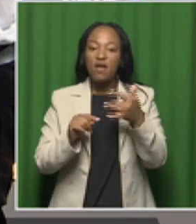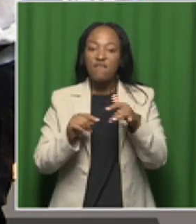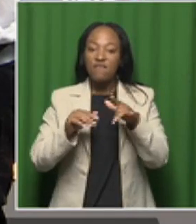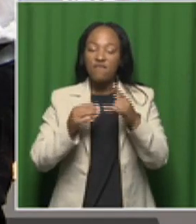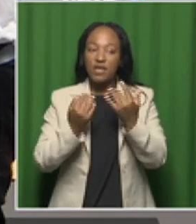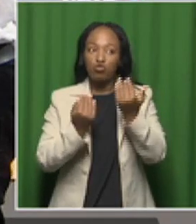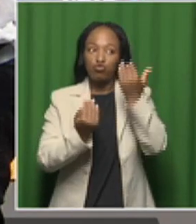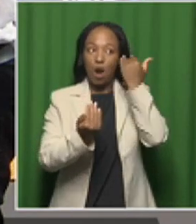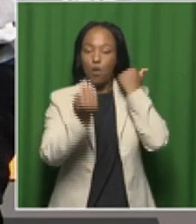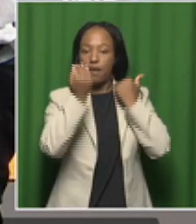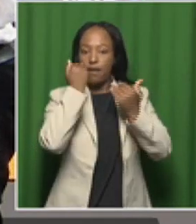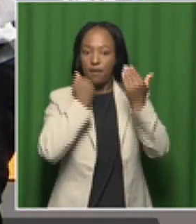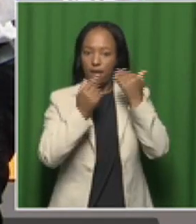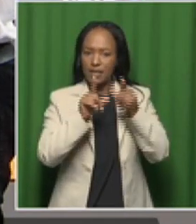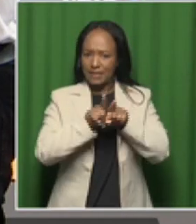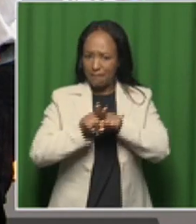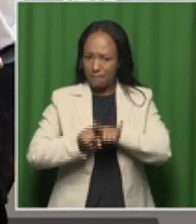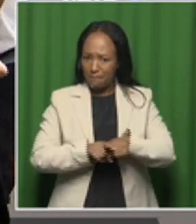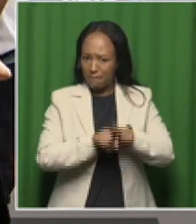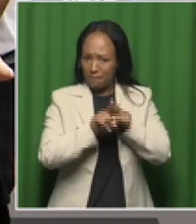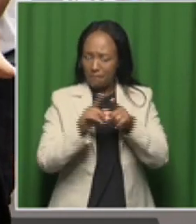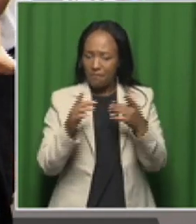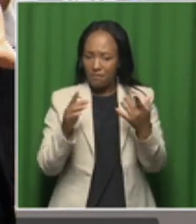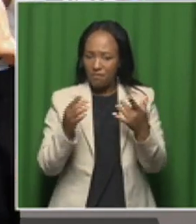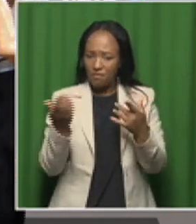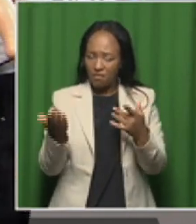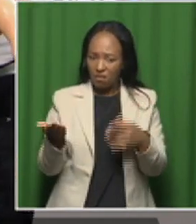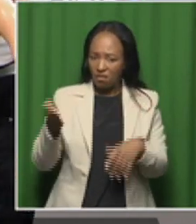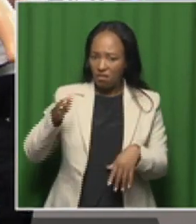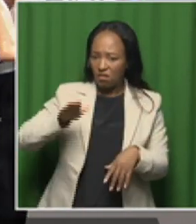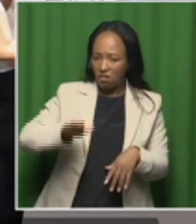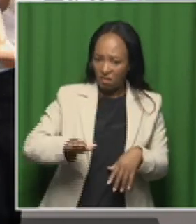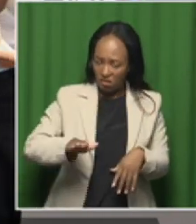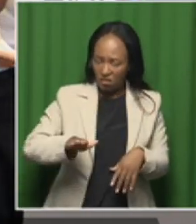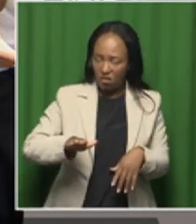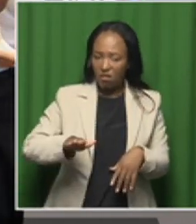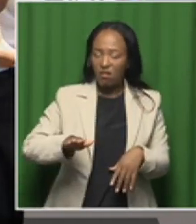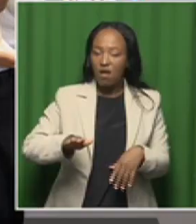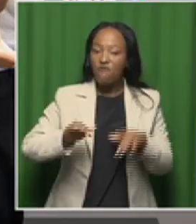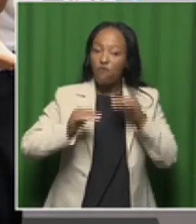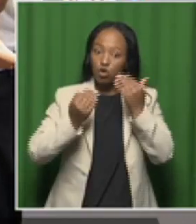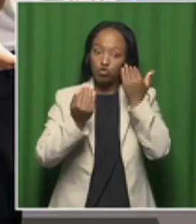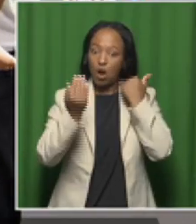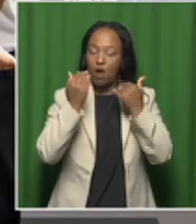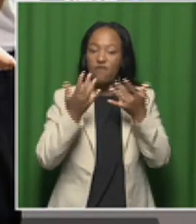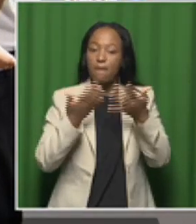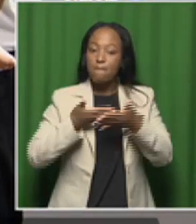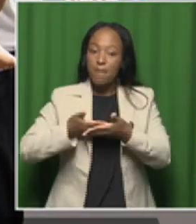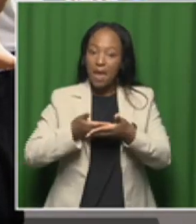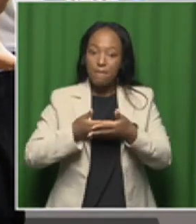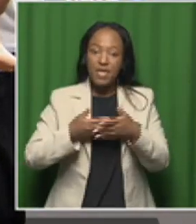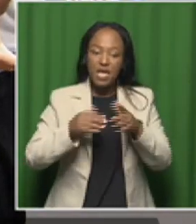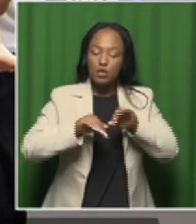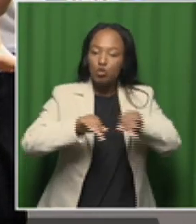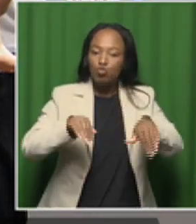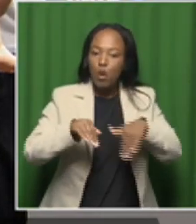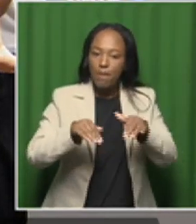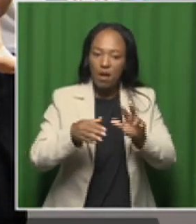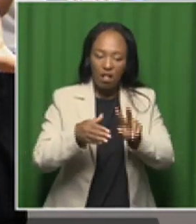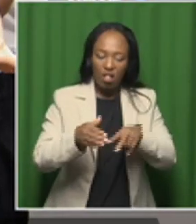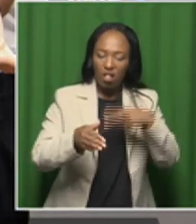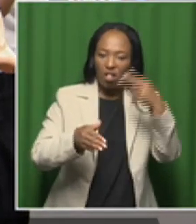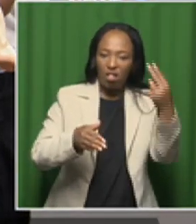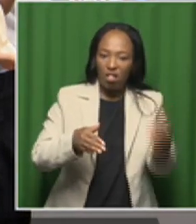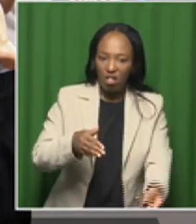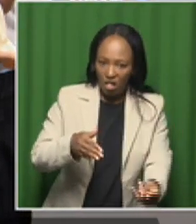drowning? Is it a very similar thing? Turn them upside down for drowning if a baby falls in the pool to try and get them to get the water